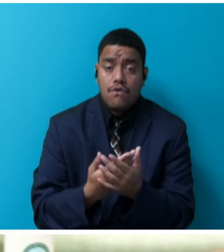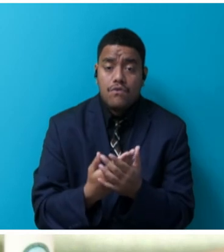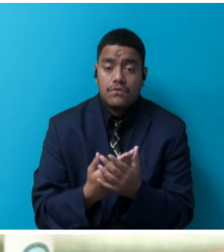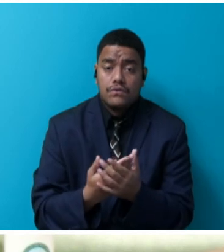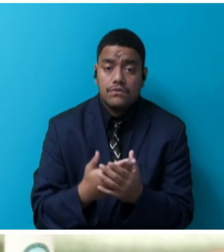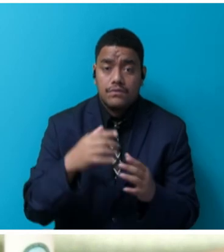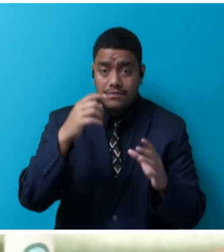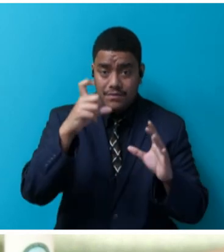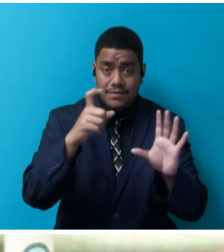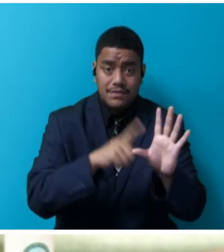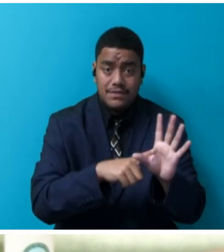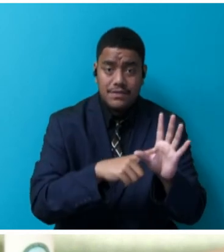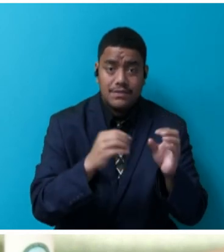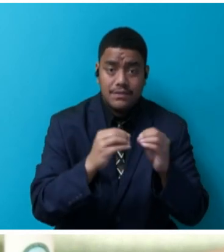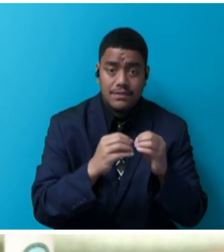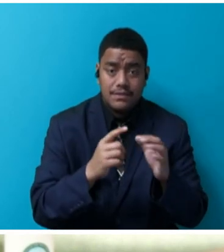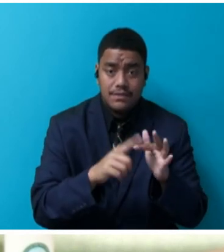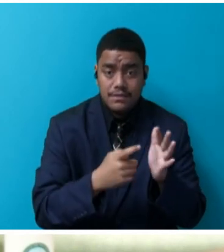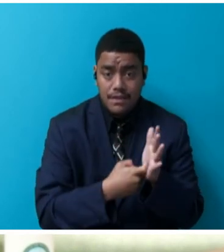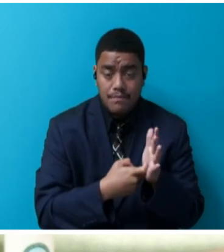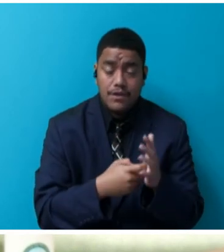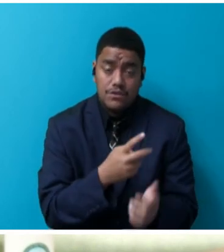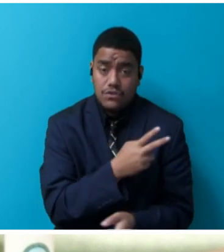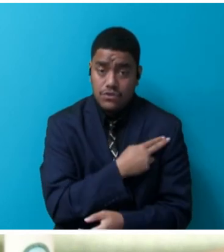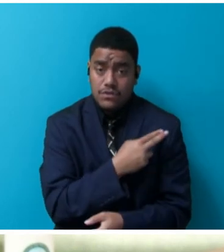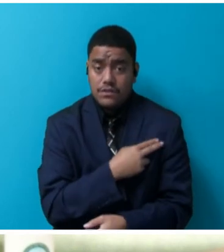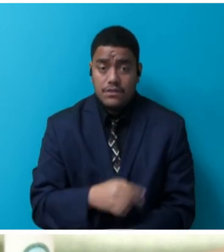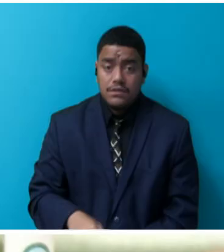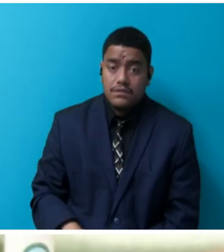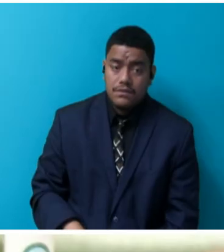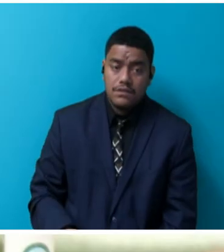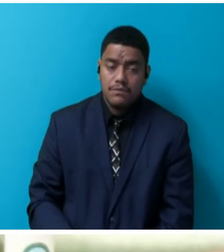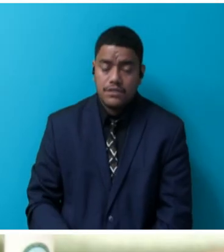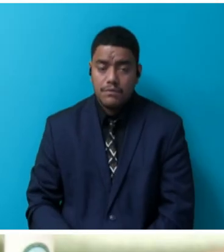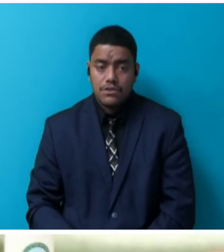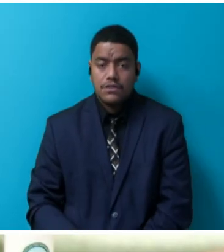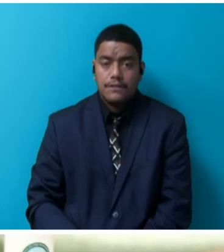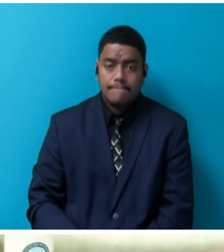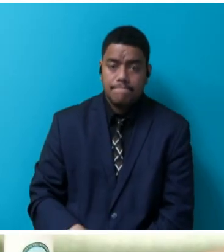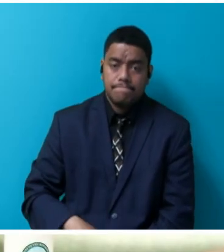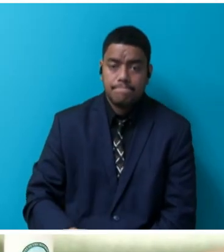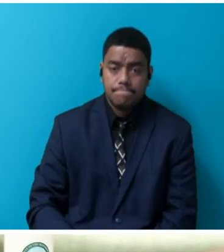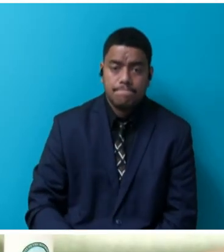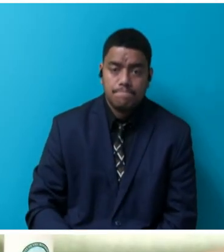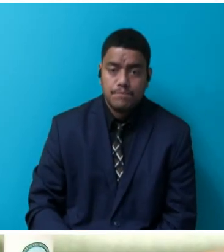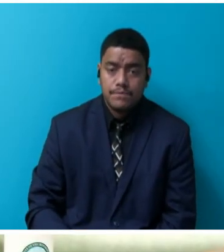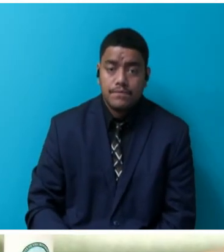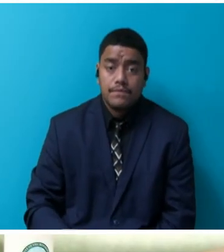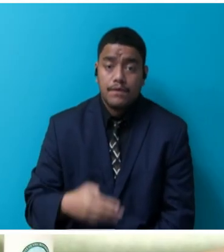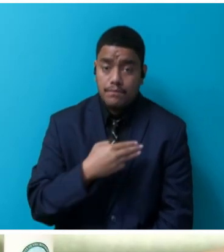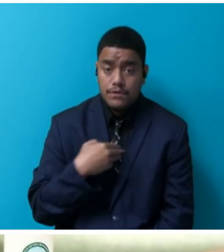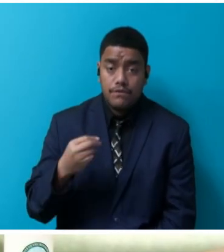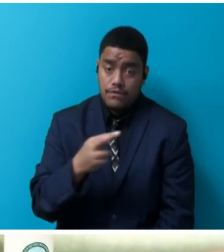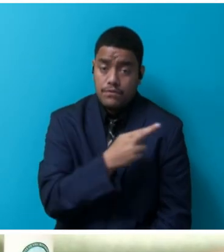please allow me to make some important updates in terms of our cybersecurity efforts. The ministry that I am responsible